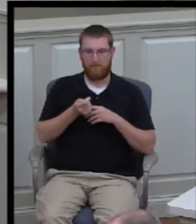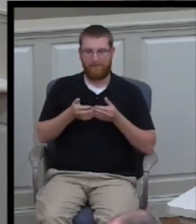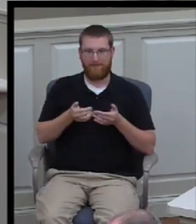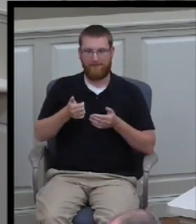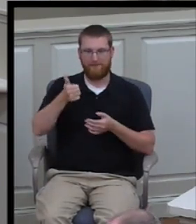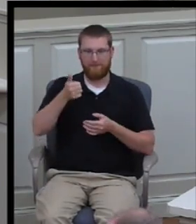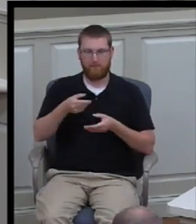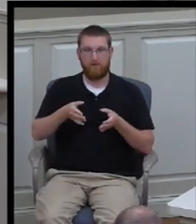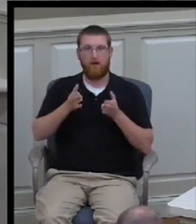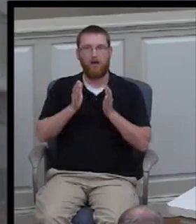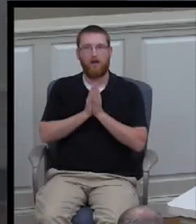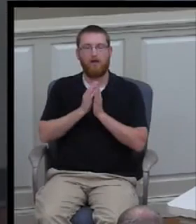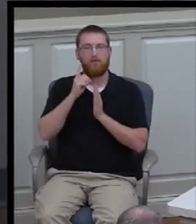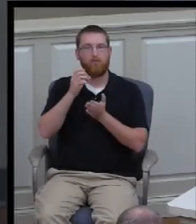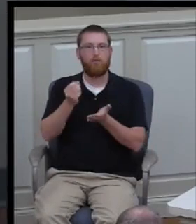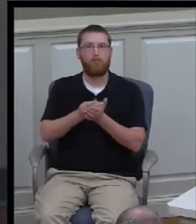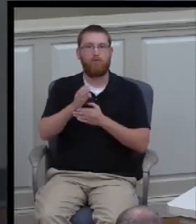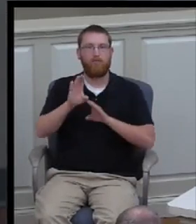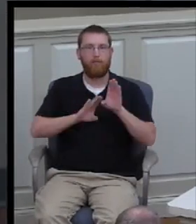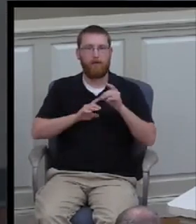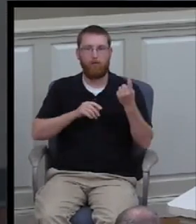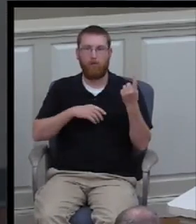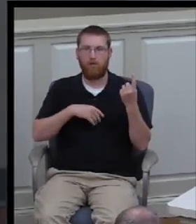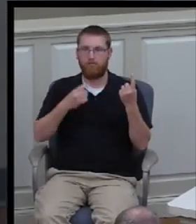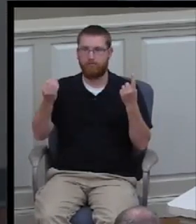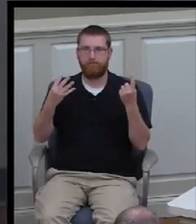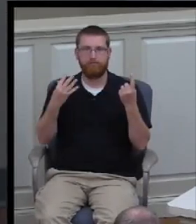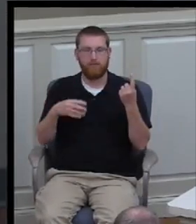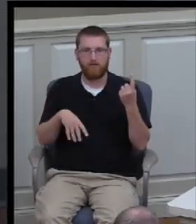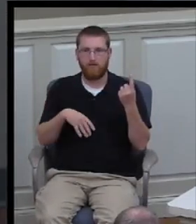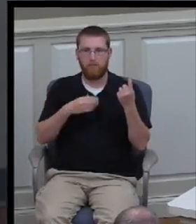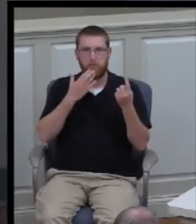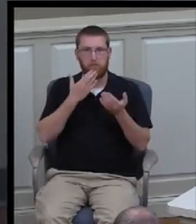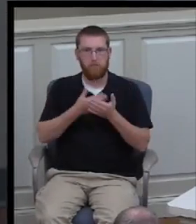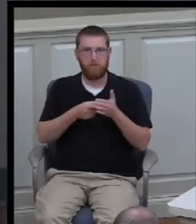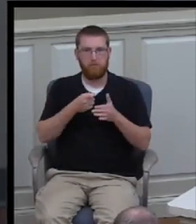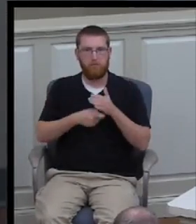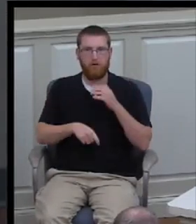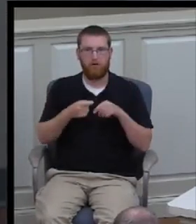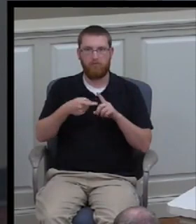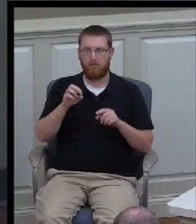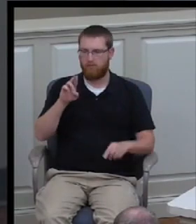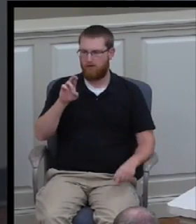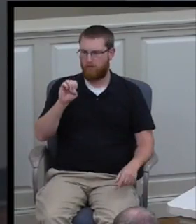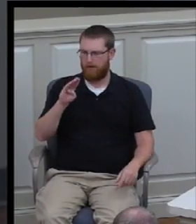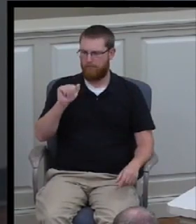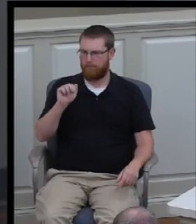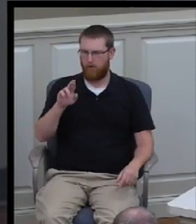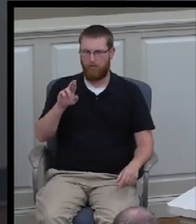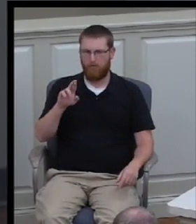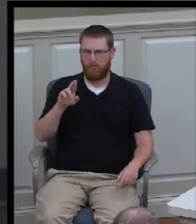we're asking is for y'all to approve the bid. We had a single bid. It was a decent price from Graybar. What